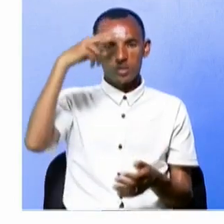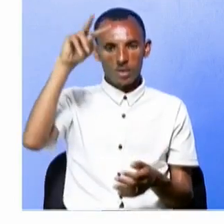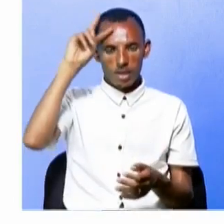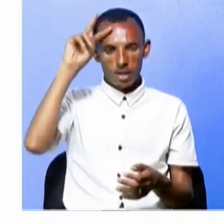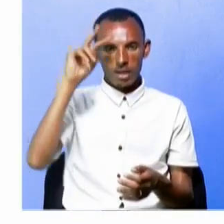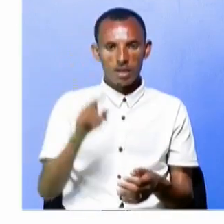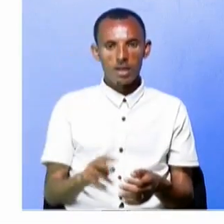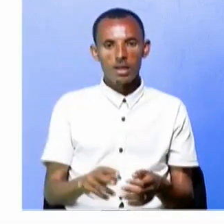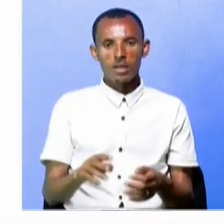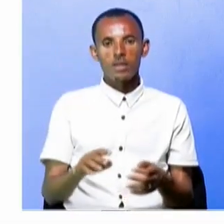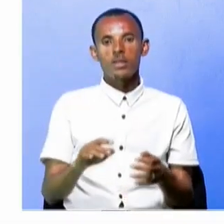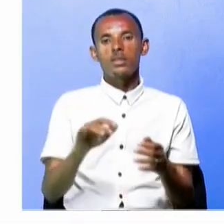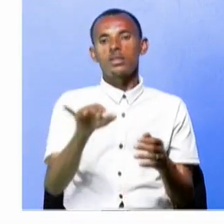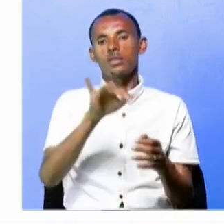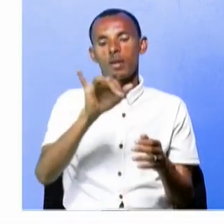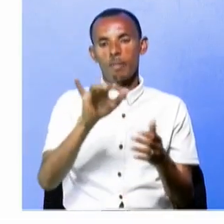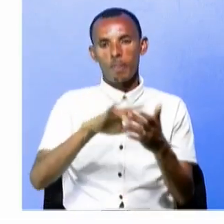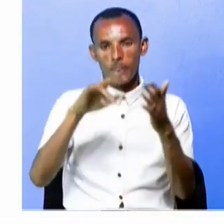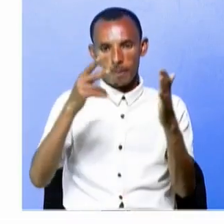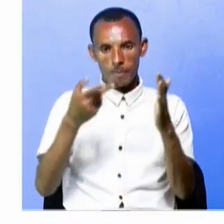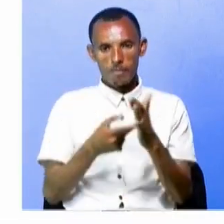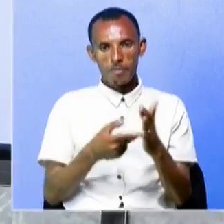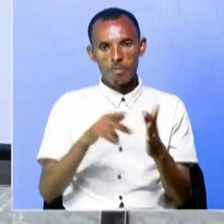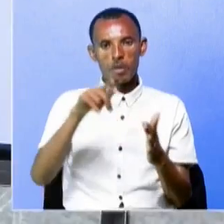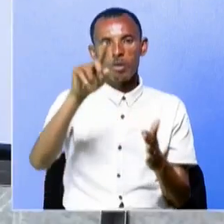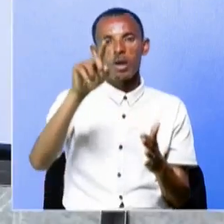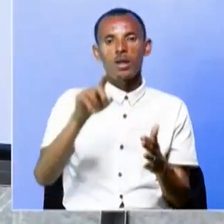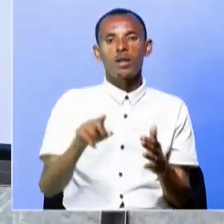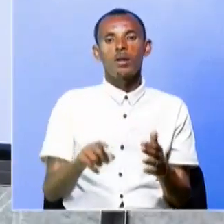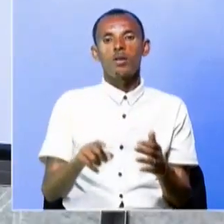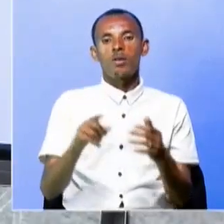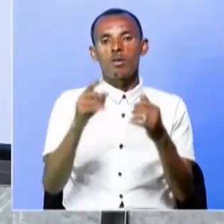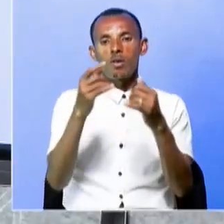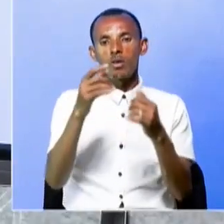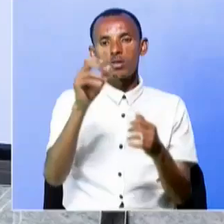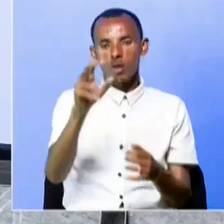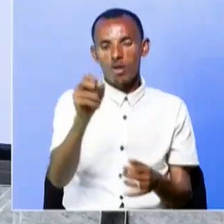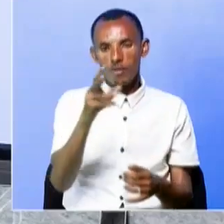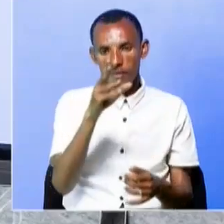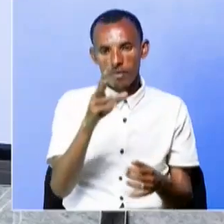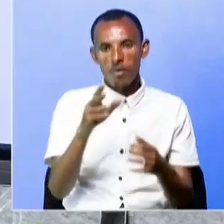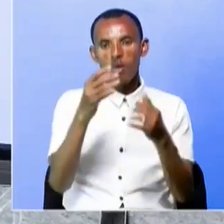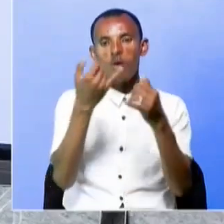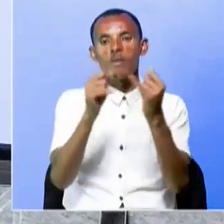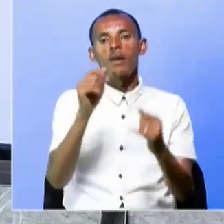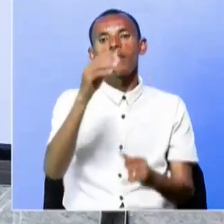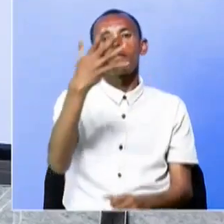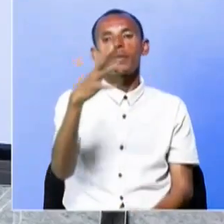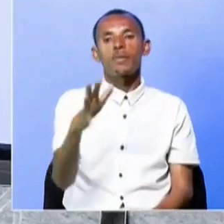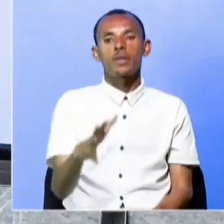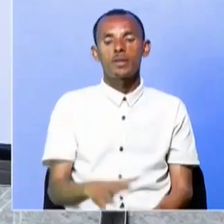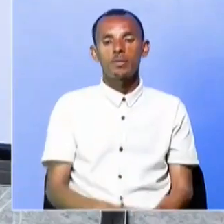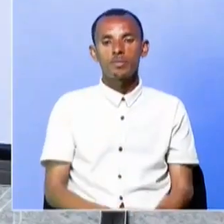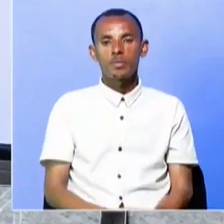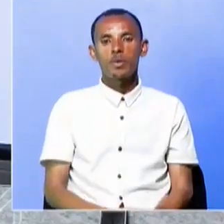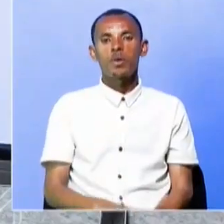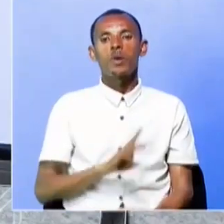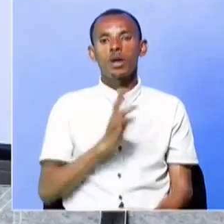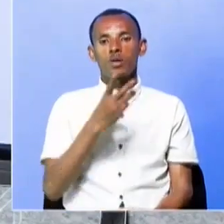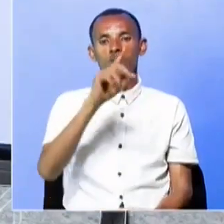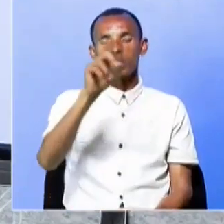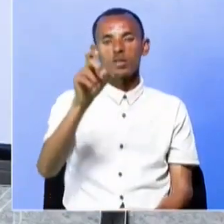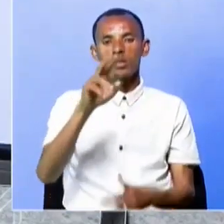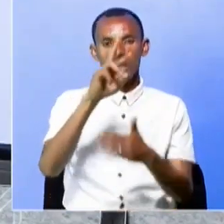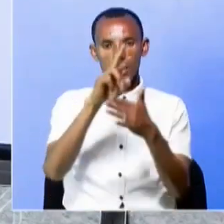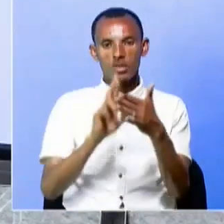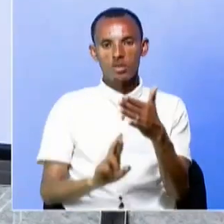the whole square are the same, means P1 by P2 is 12 over 15. But we are asked the